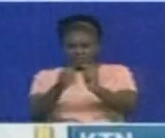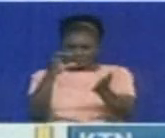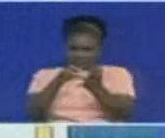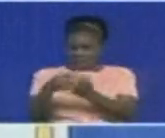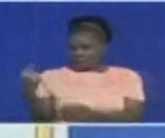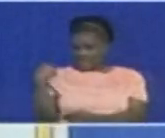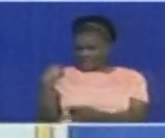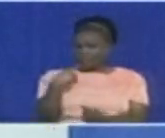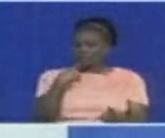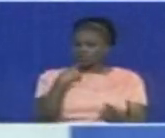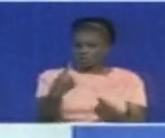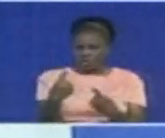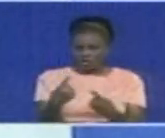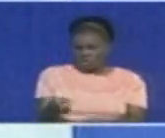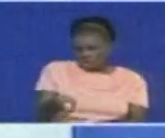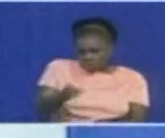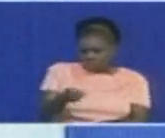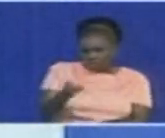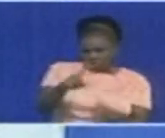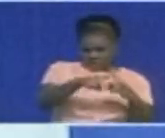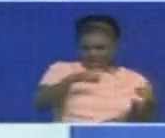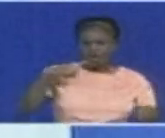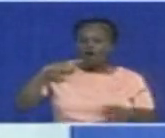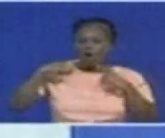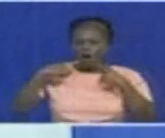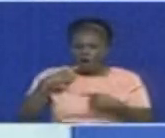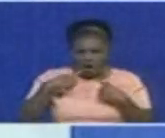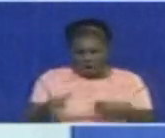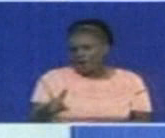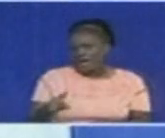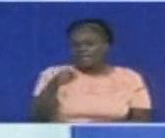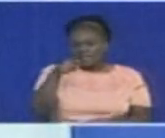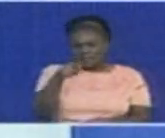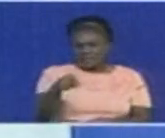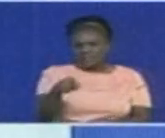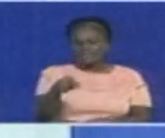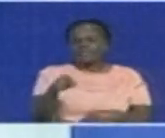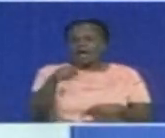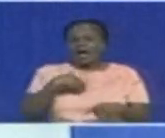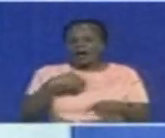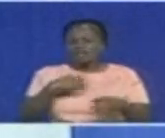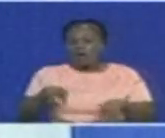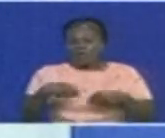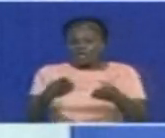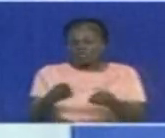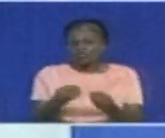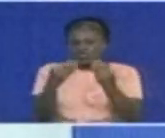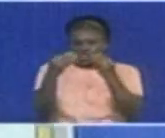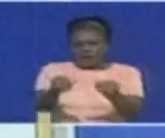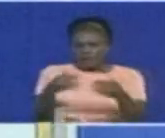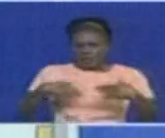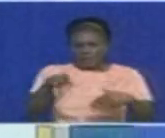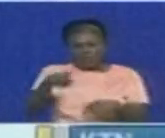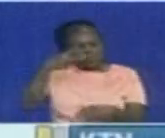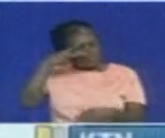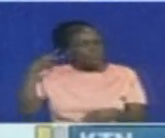yesterday we told you about the shoot to kill order. Well, that order issued by Mombasa County Commissioner as a way of dealing with those who attacked the